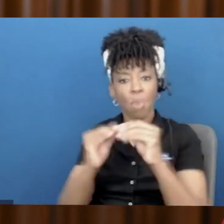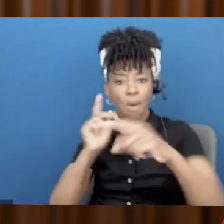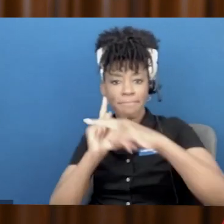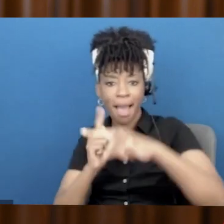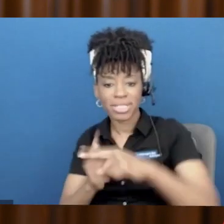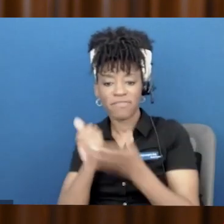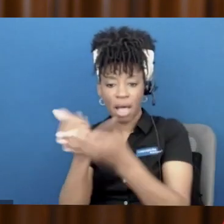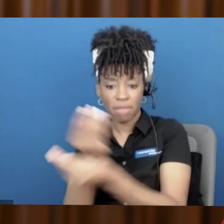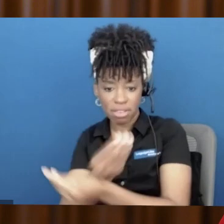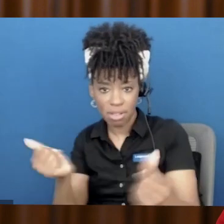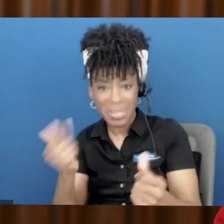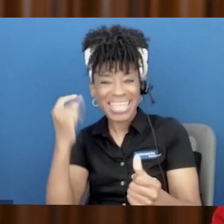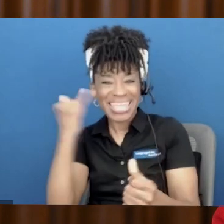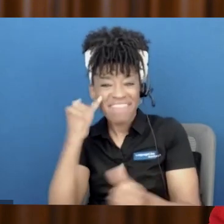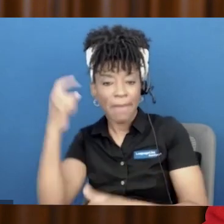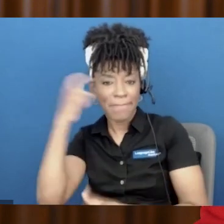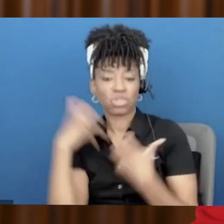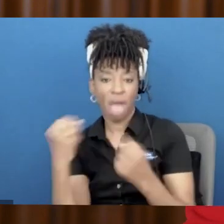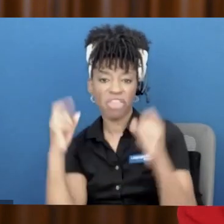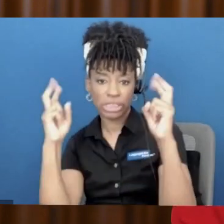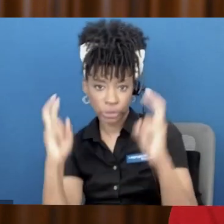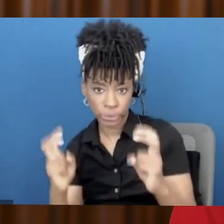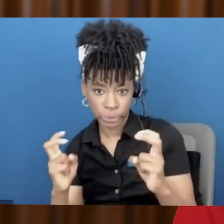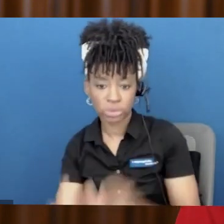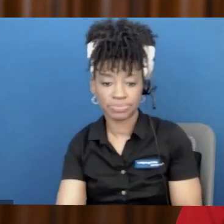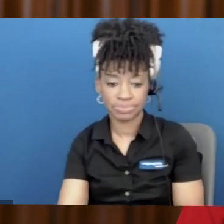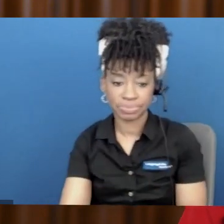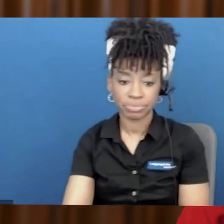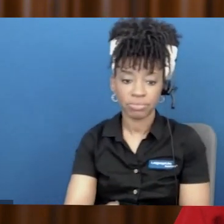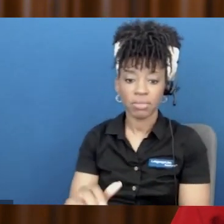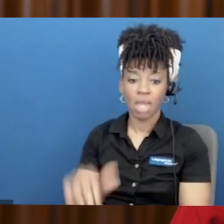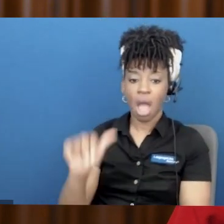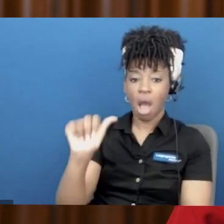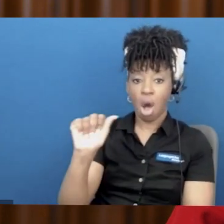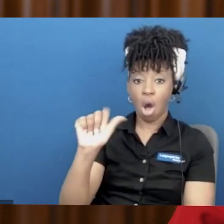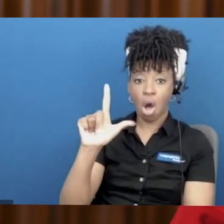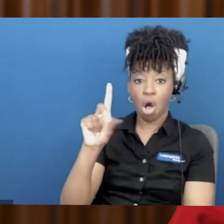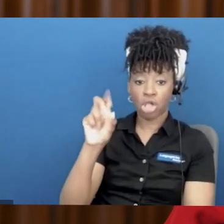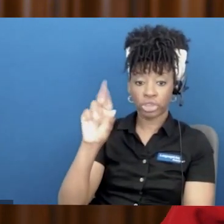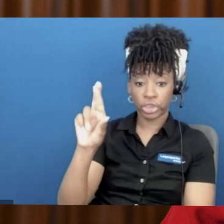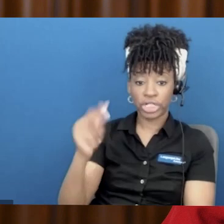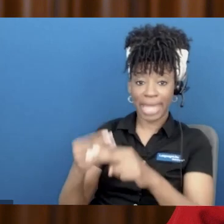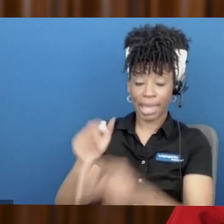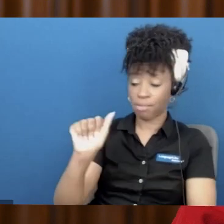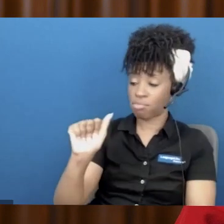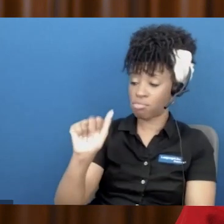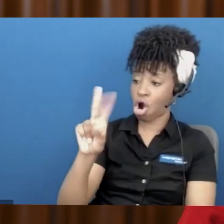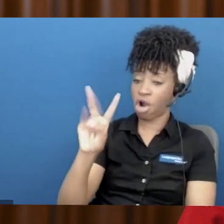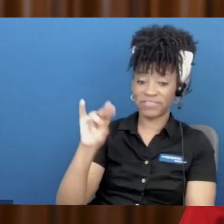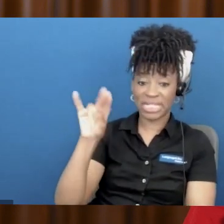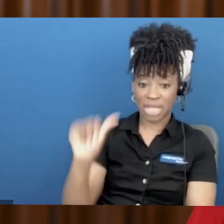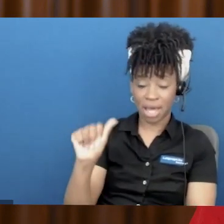a mental health issue. Alder Arvina Martin has been exploring this concept for some time, and my office